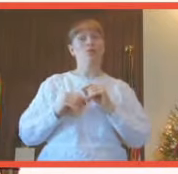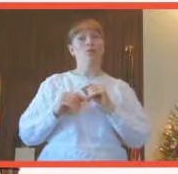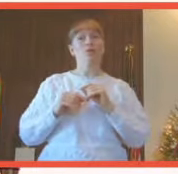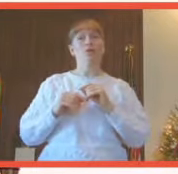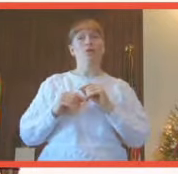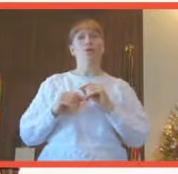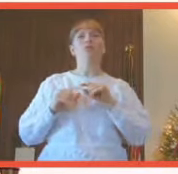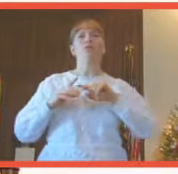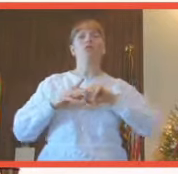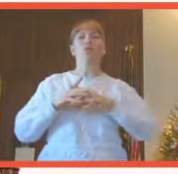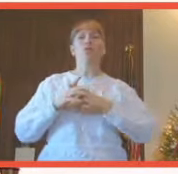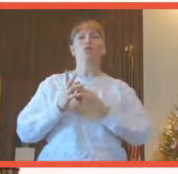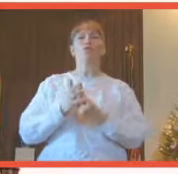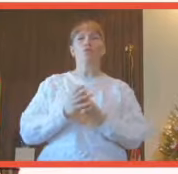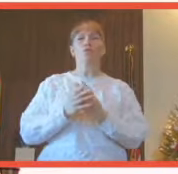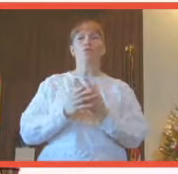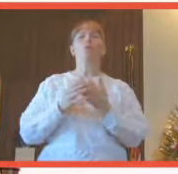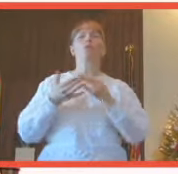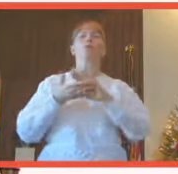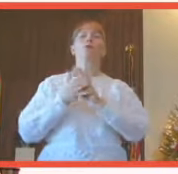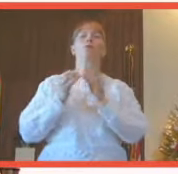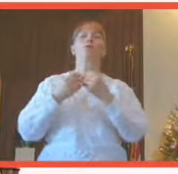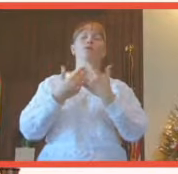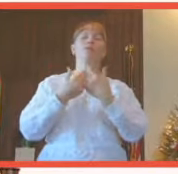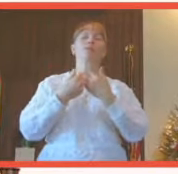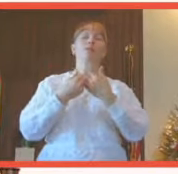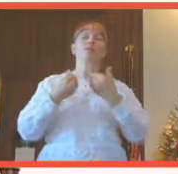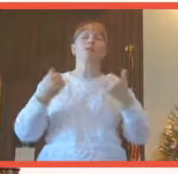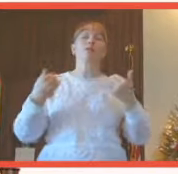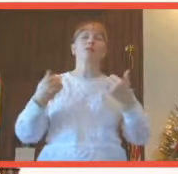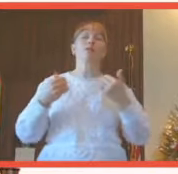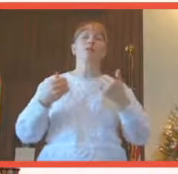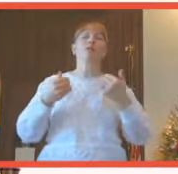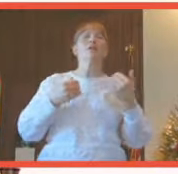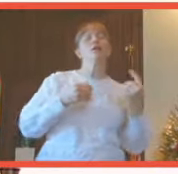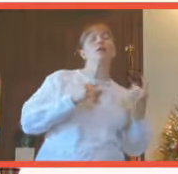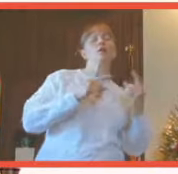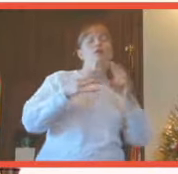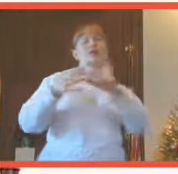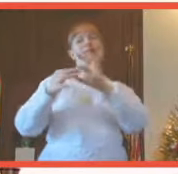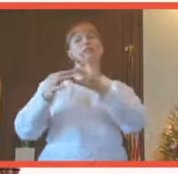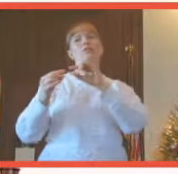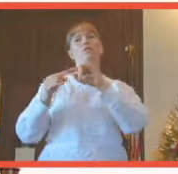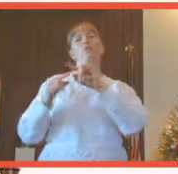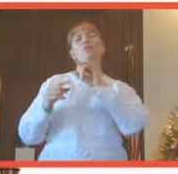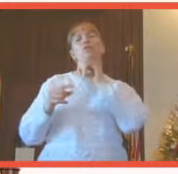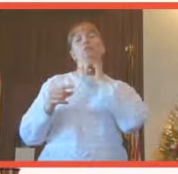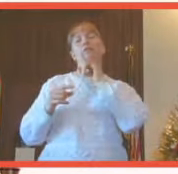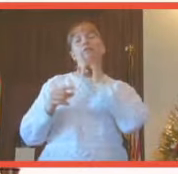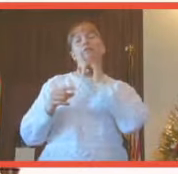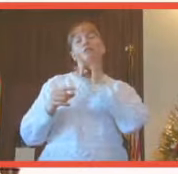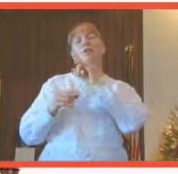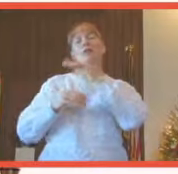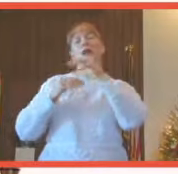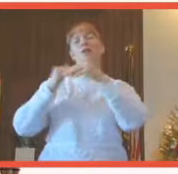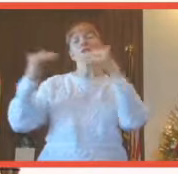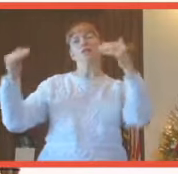he separates from his parents, he goes and he connects himself to his heavenly